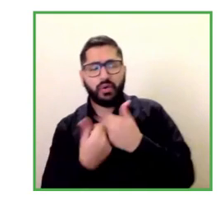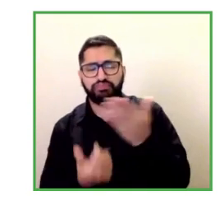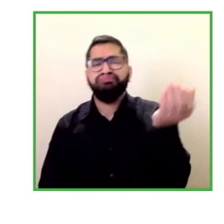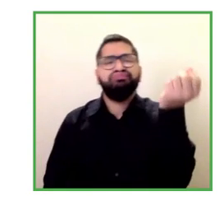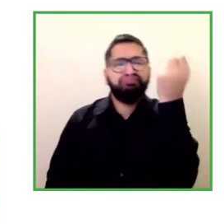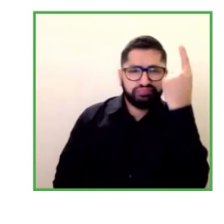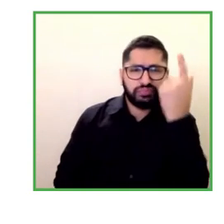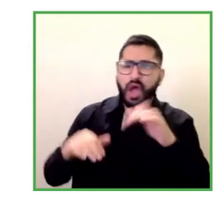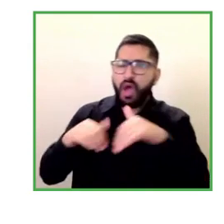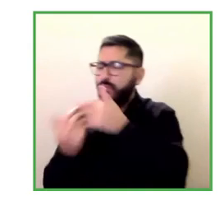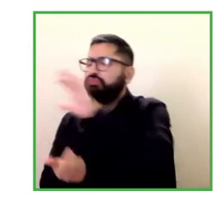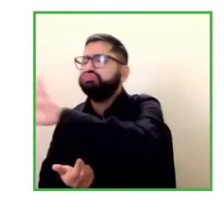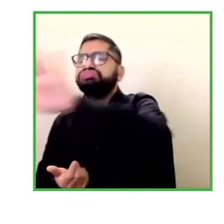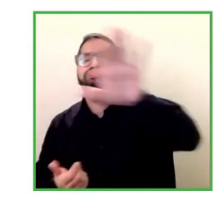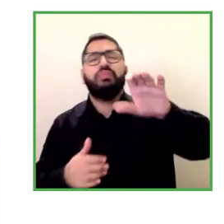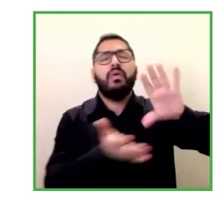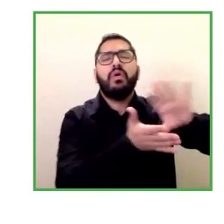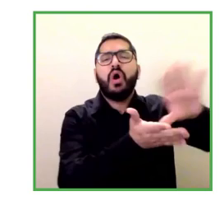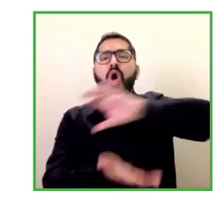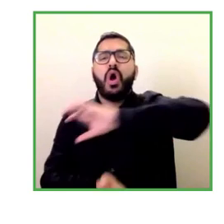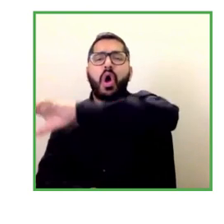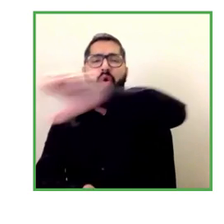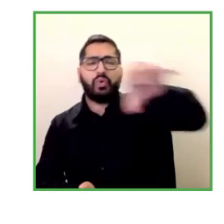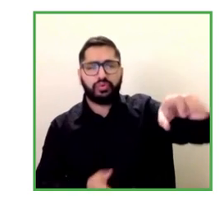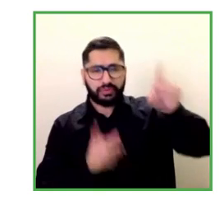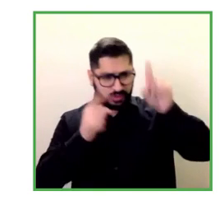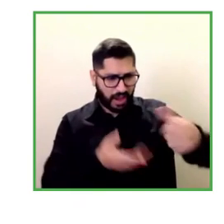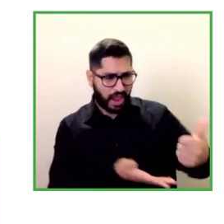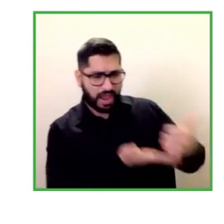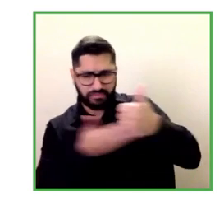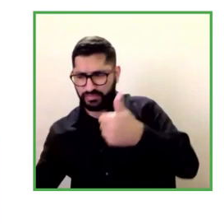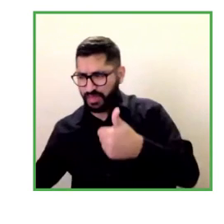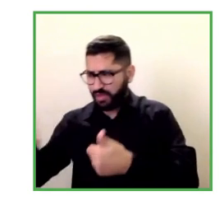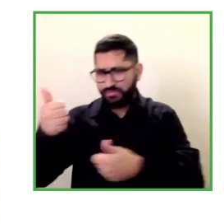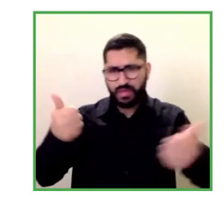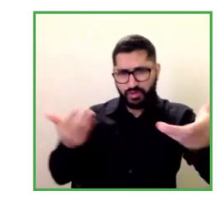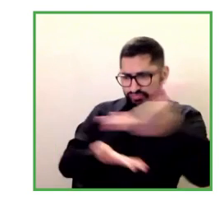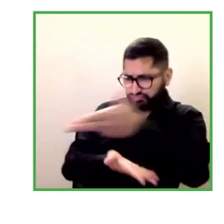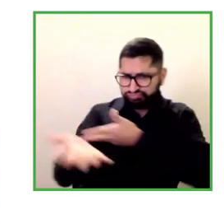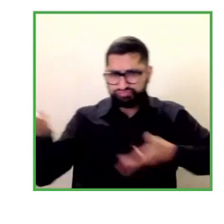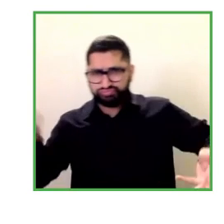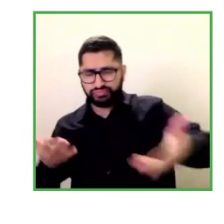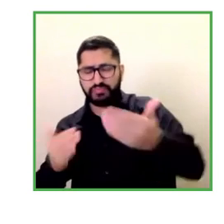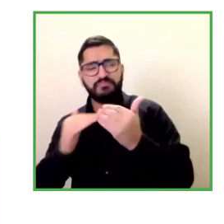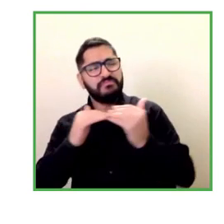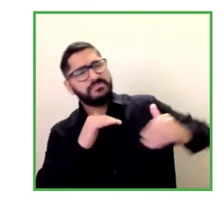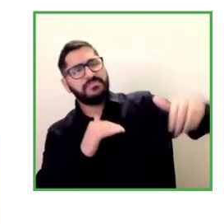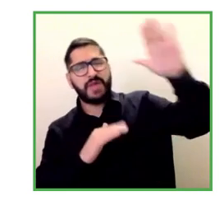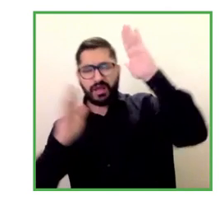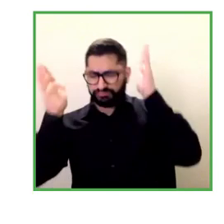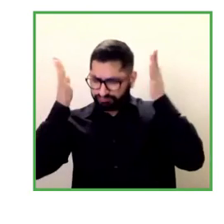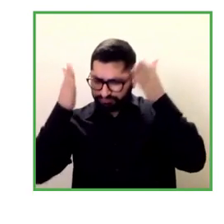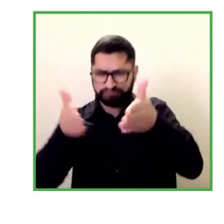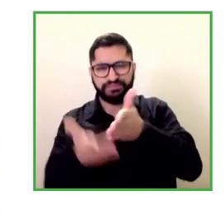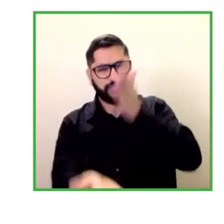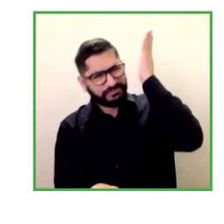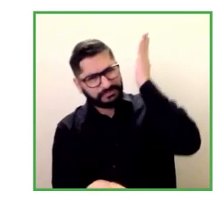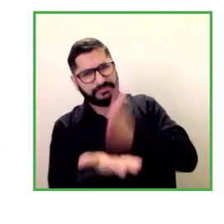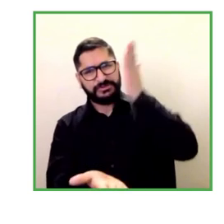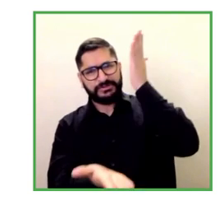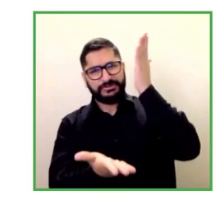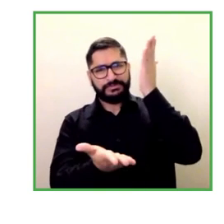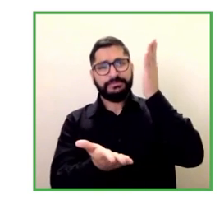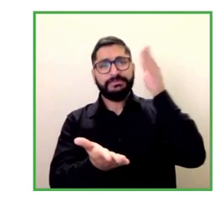every country in order to help us work together, raise our voices, and demand the same things.